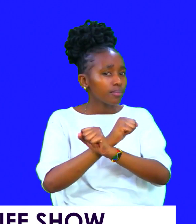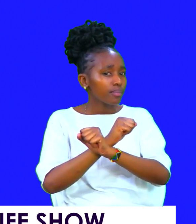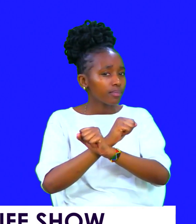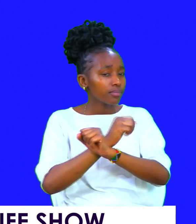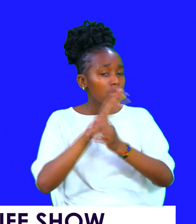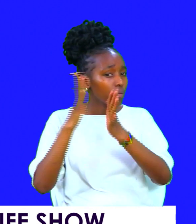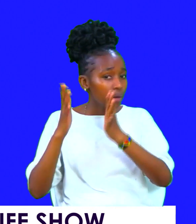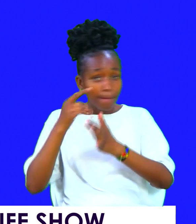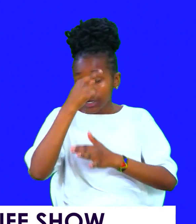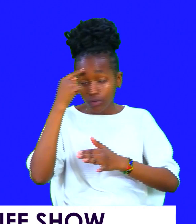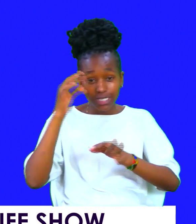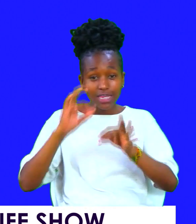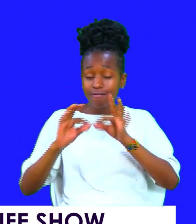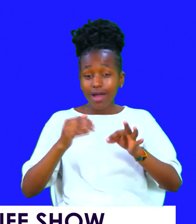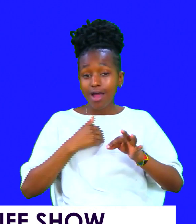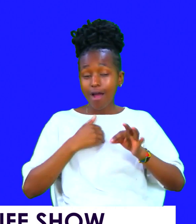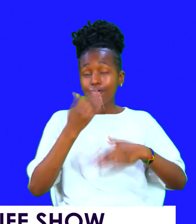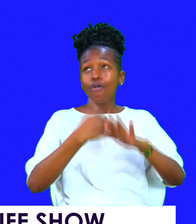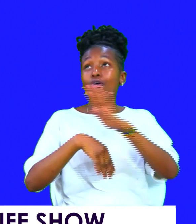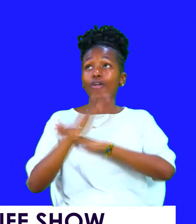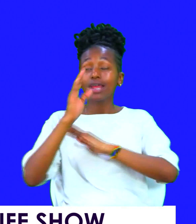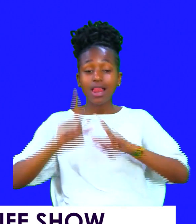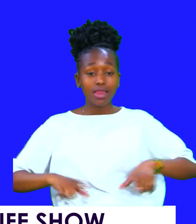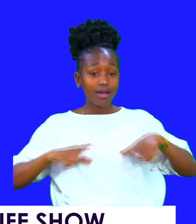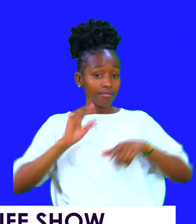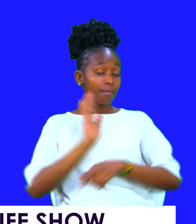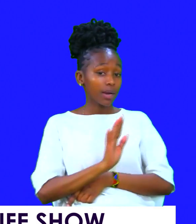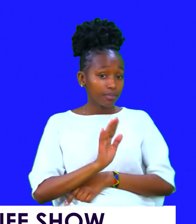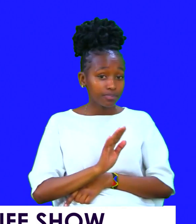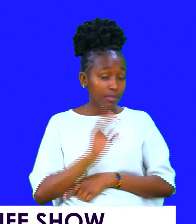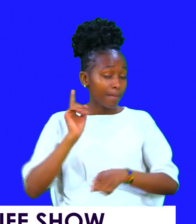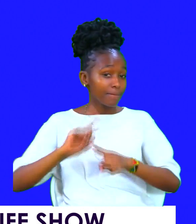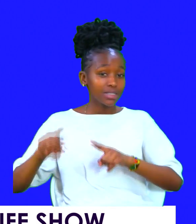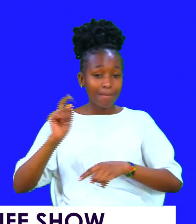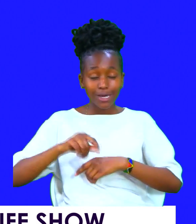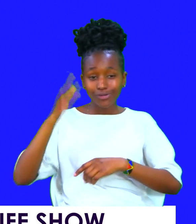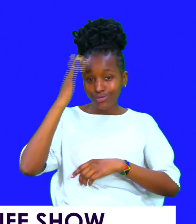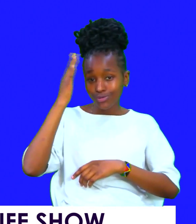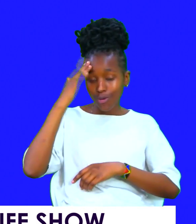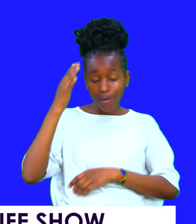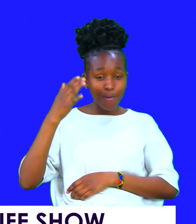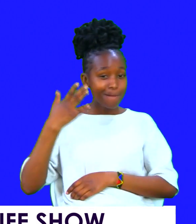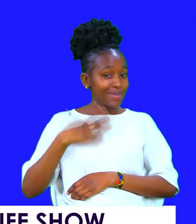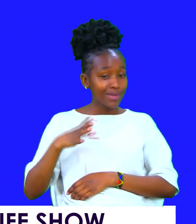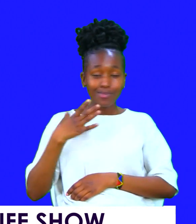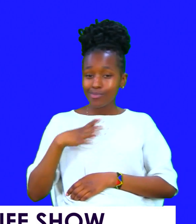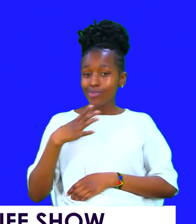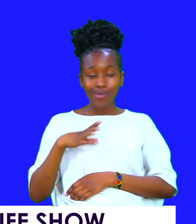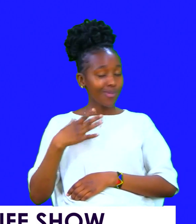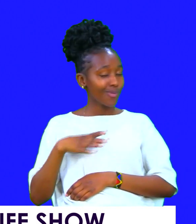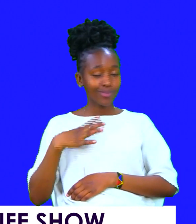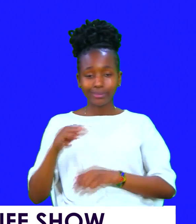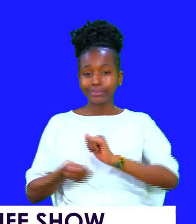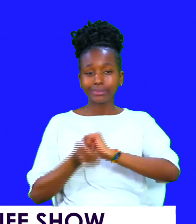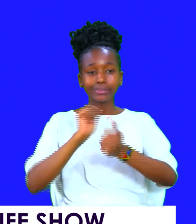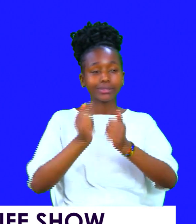living with God out there is wonderful. It is great. But with the human beings that I know, that is another story. When